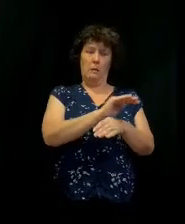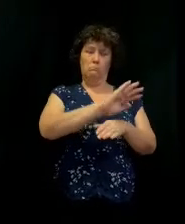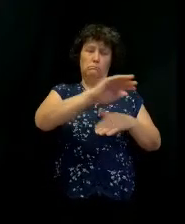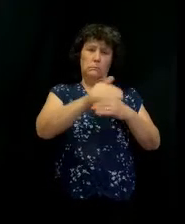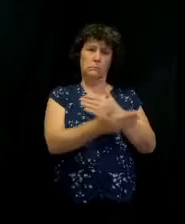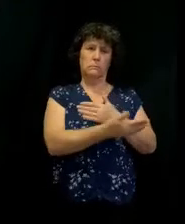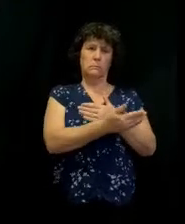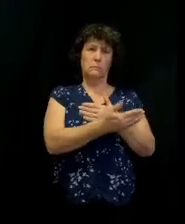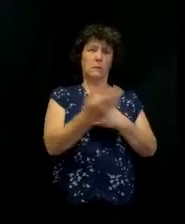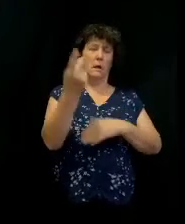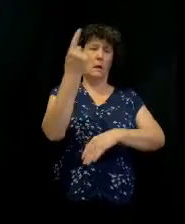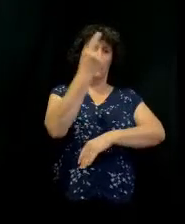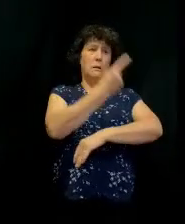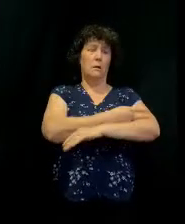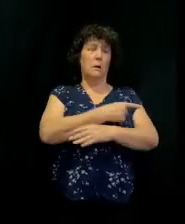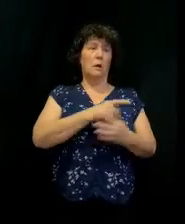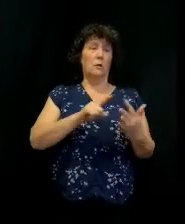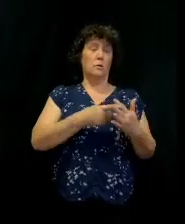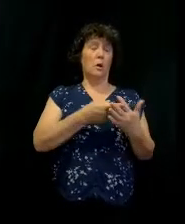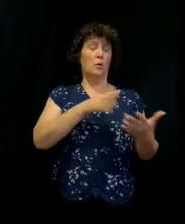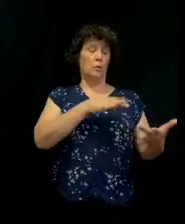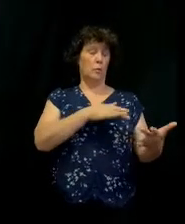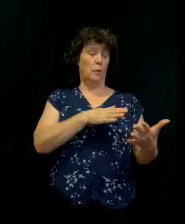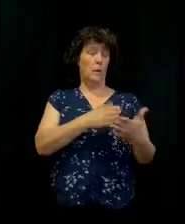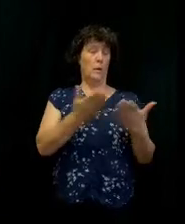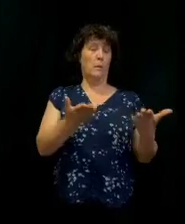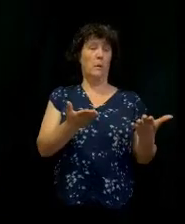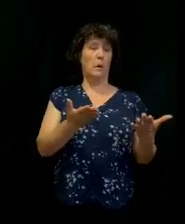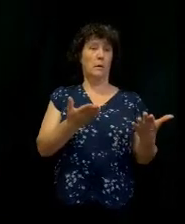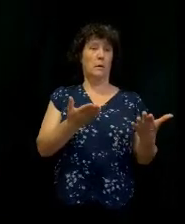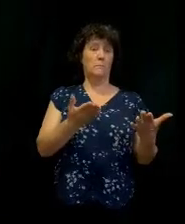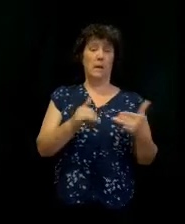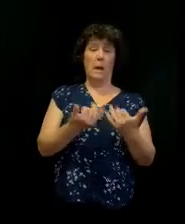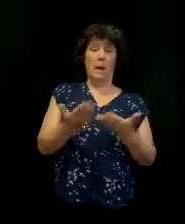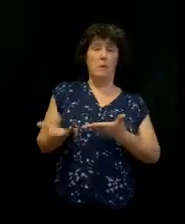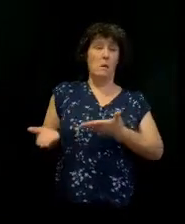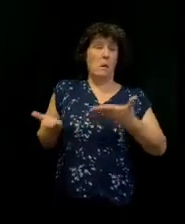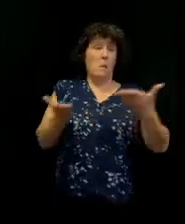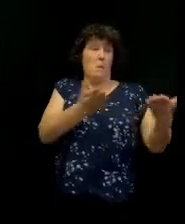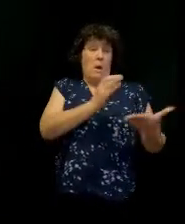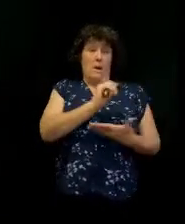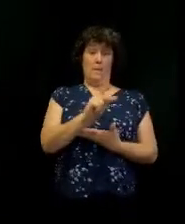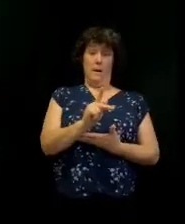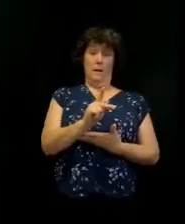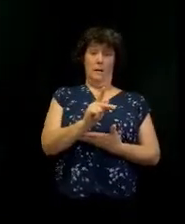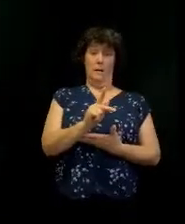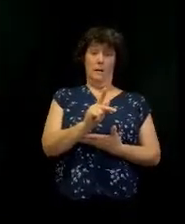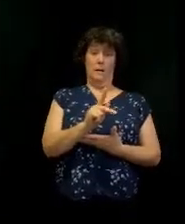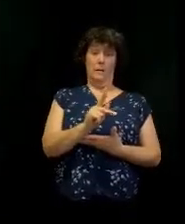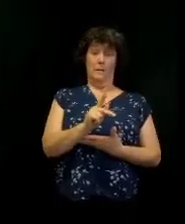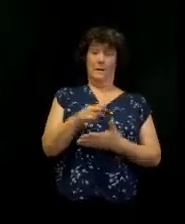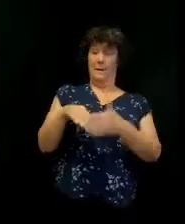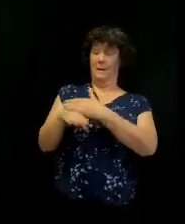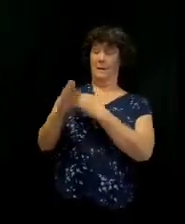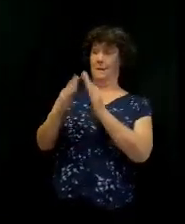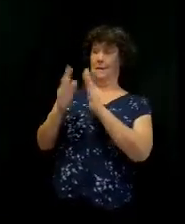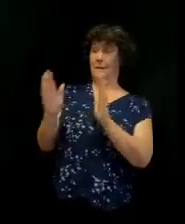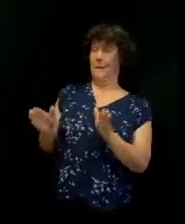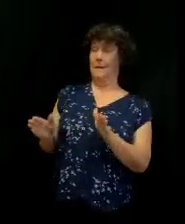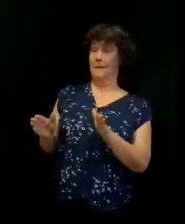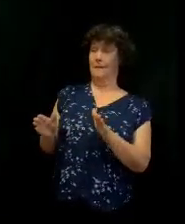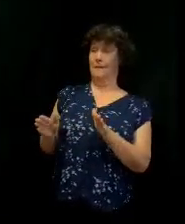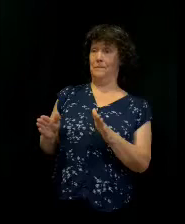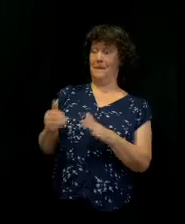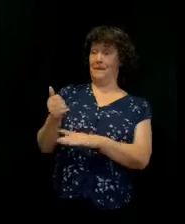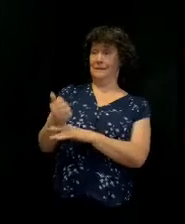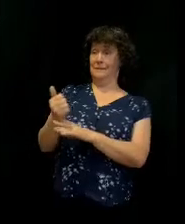says that David went and started reading the book, found out how it was supposed to be done, and they went back, and that's how they brought it back here. But it's in Obed-Edom's house, and Obed-Edom is a Gittite. He's not